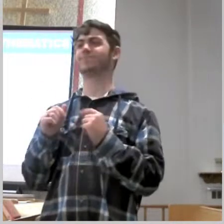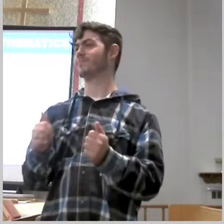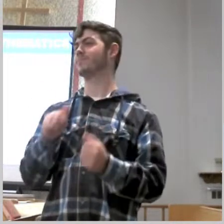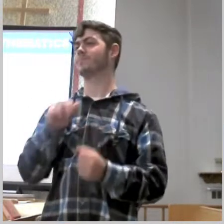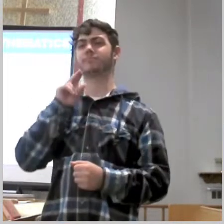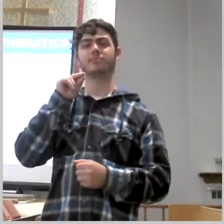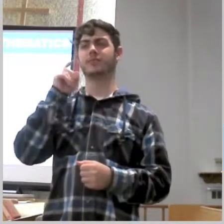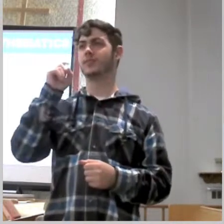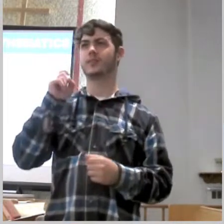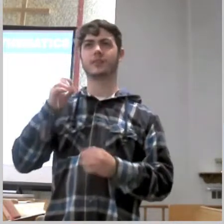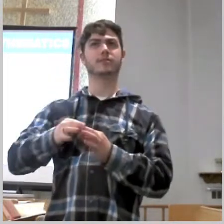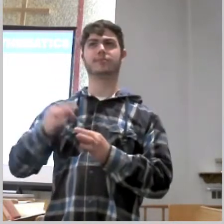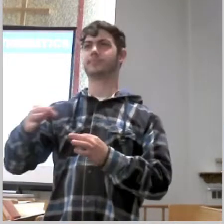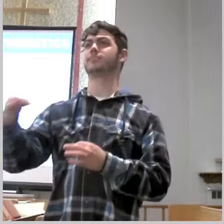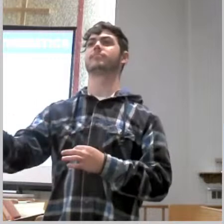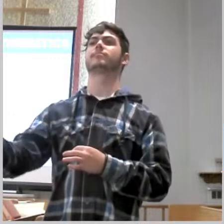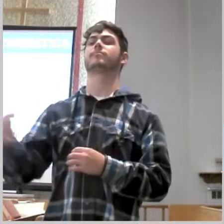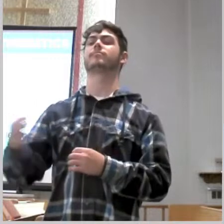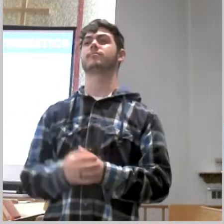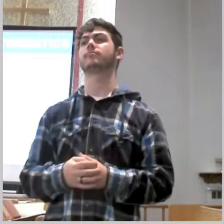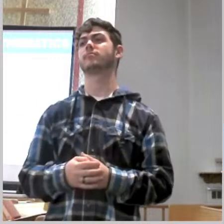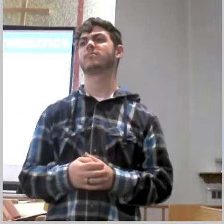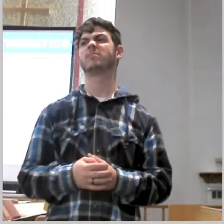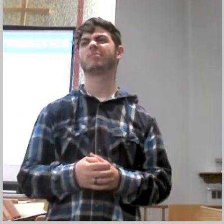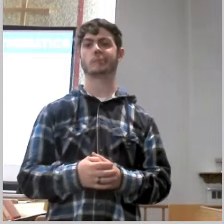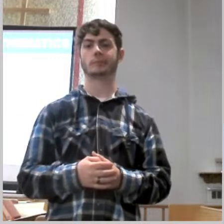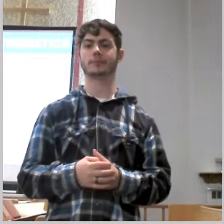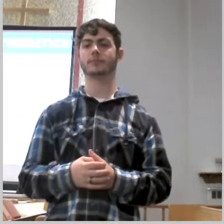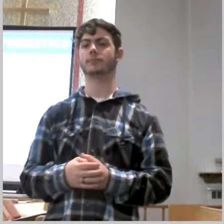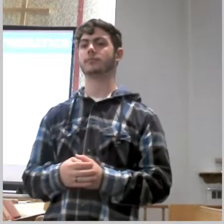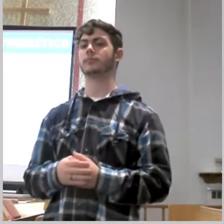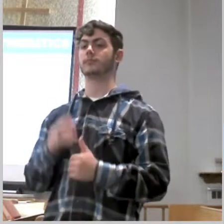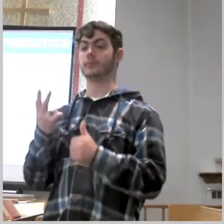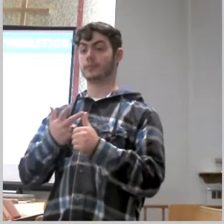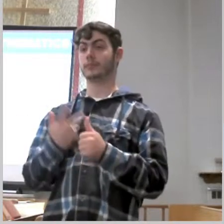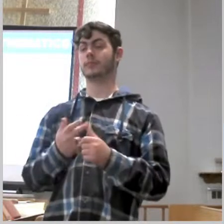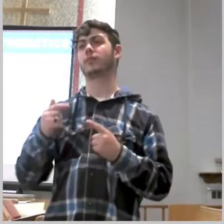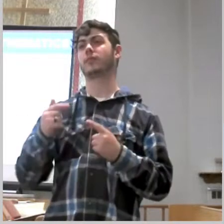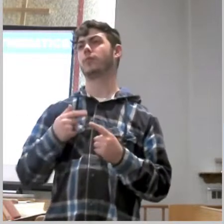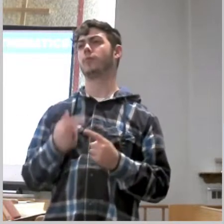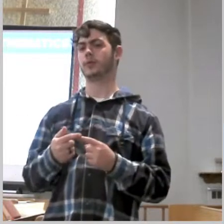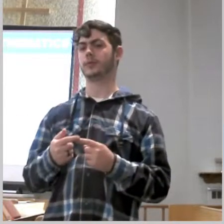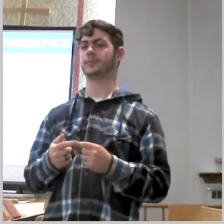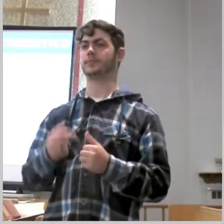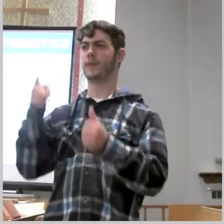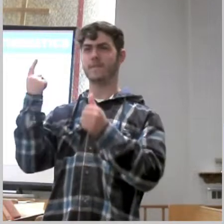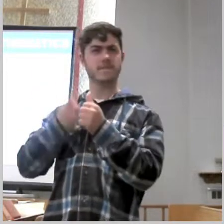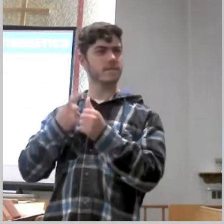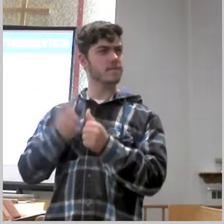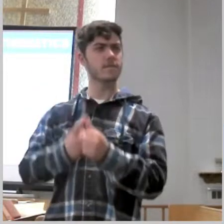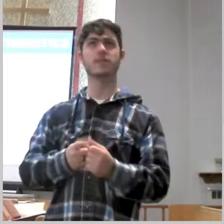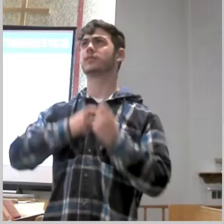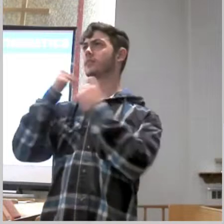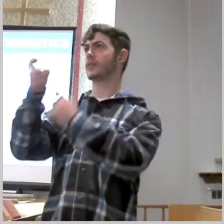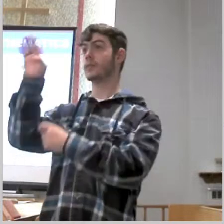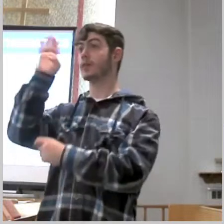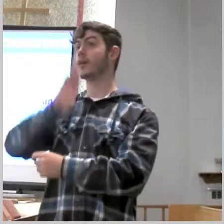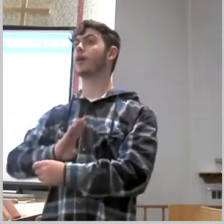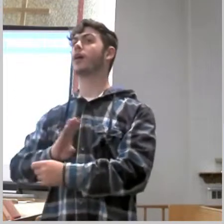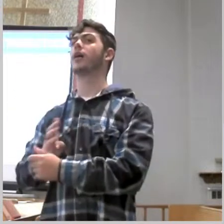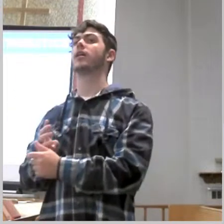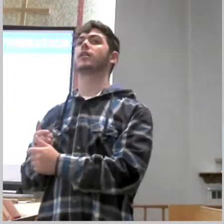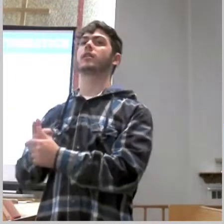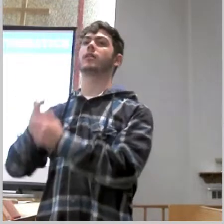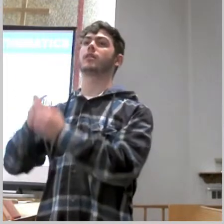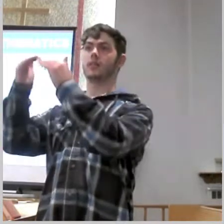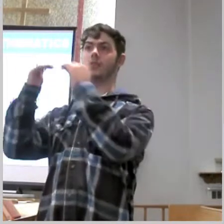Kingdom mathematics. And thirdly, when we give first to God and then to one another. See,